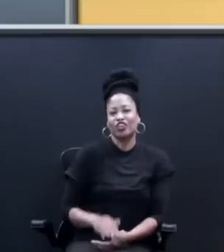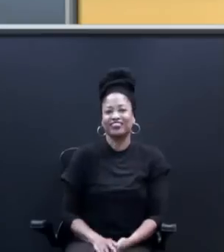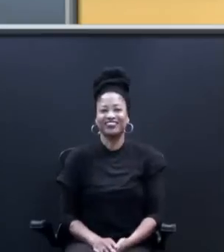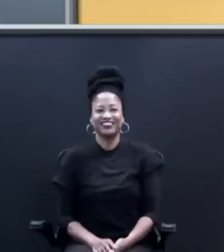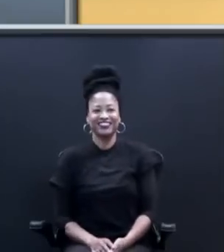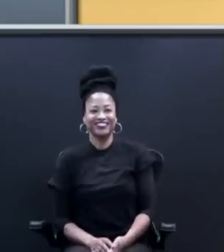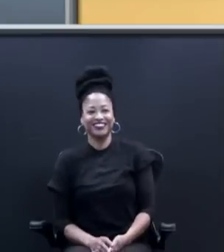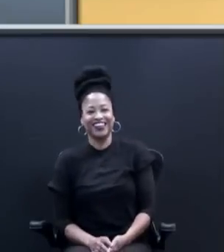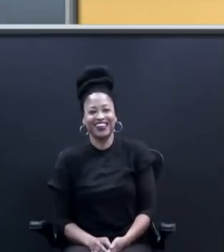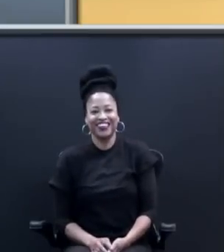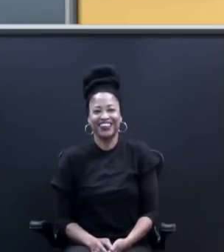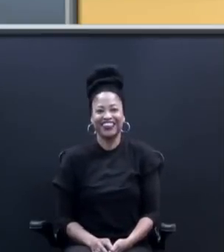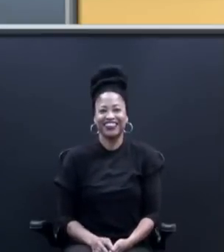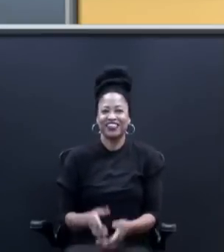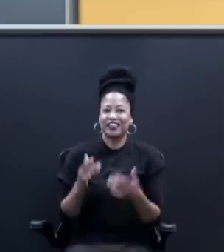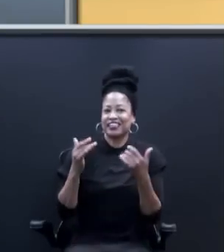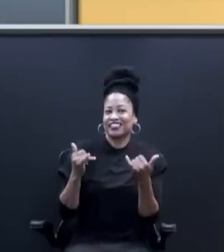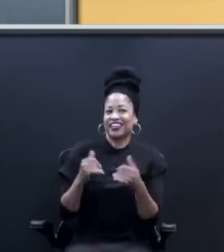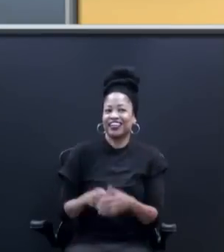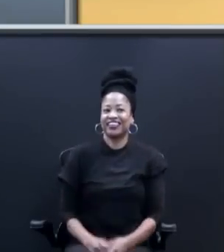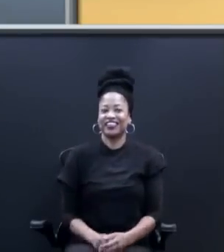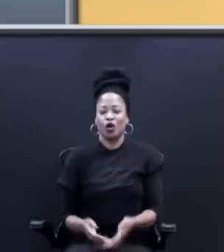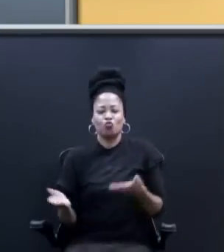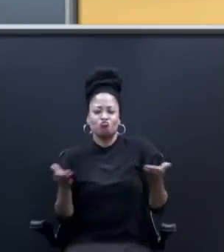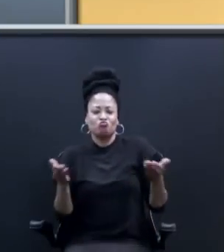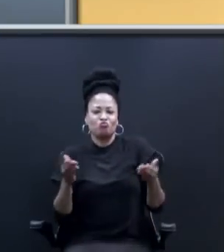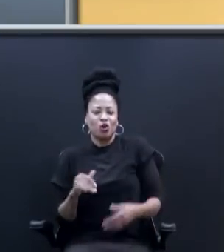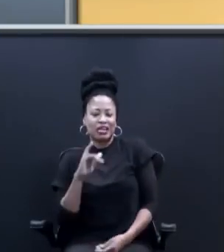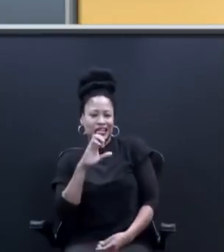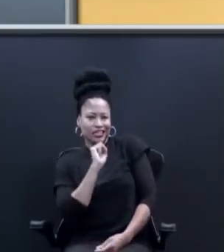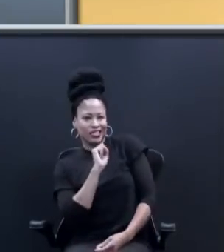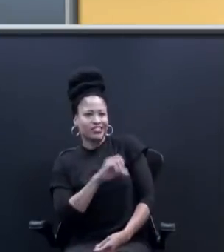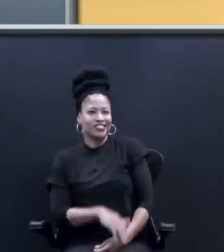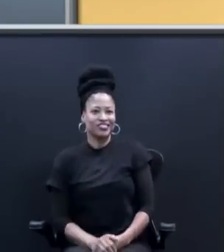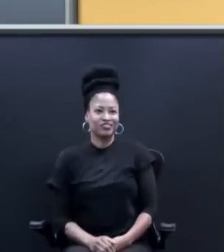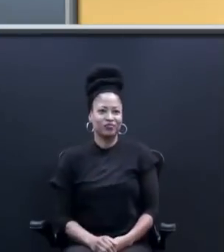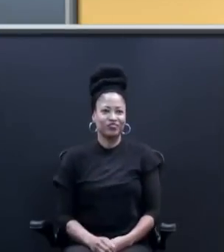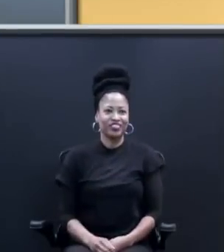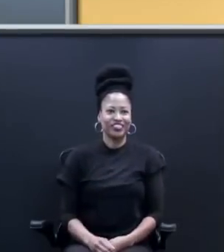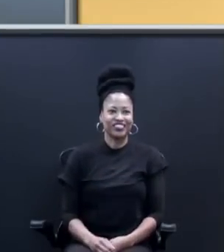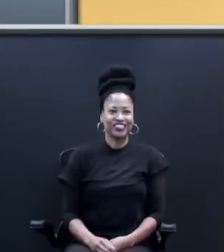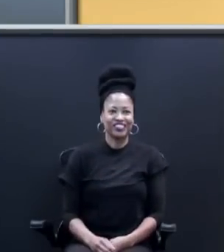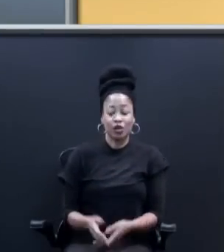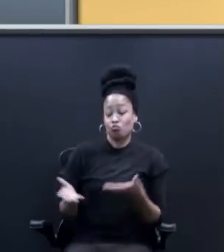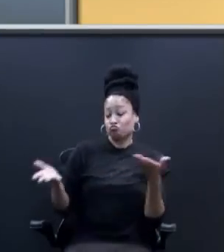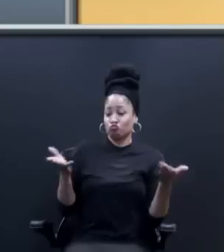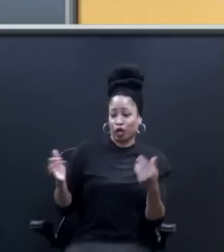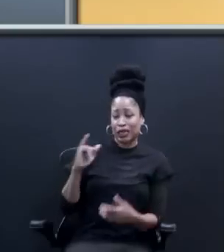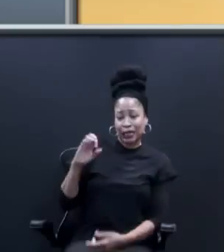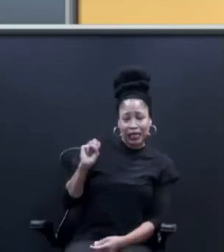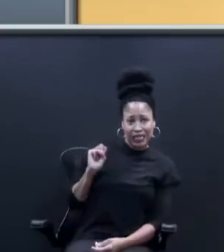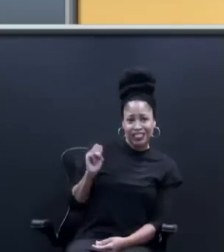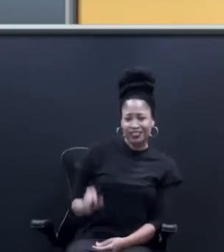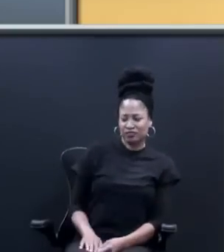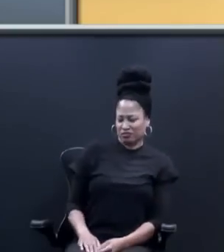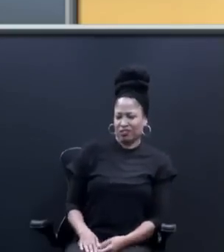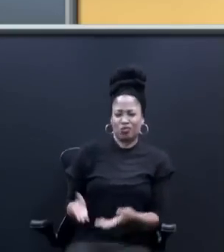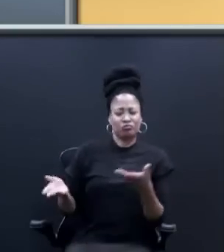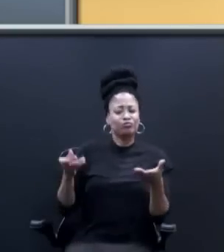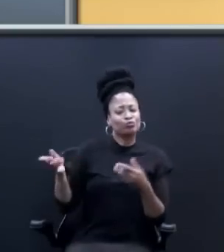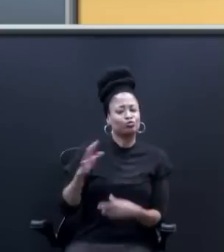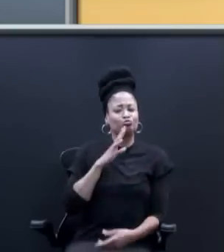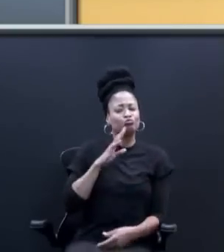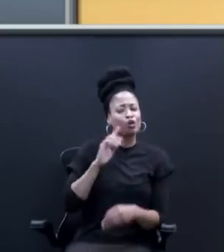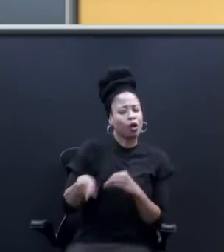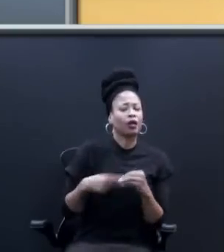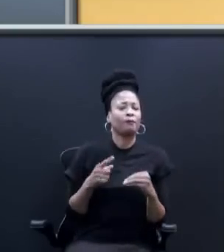That we used to say back in the 60s, what it is. People, what you talking about? What it is. What you talking about?